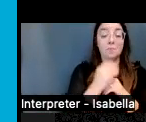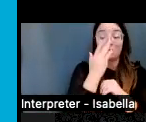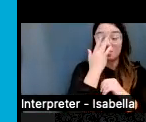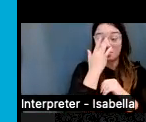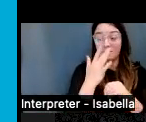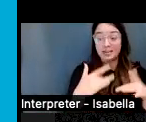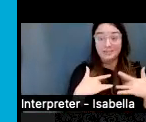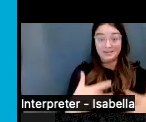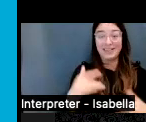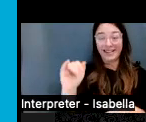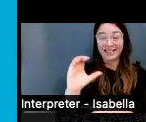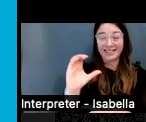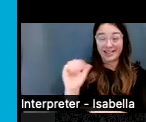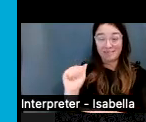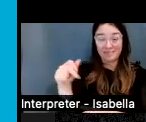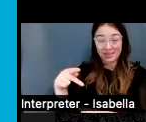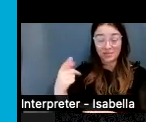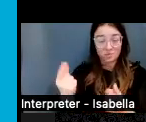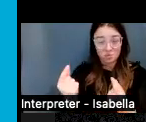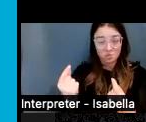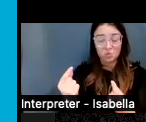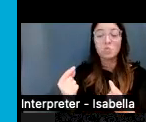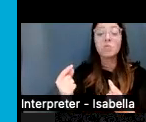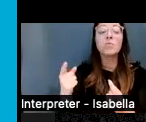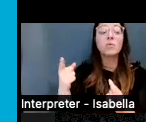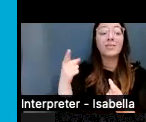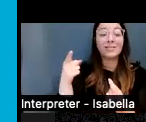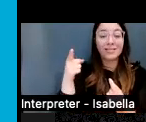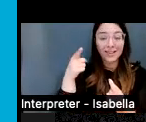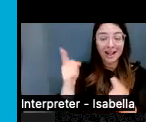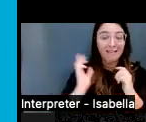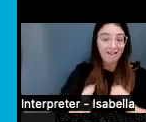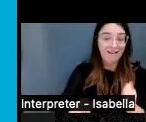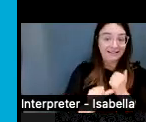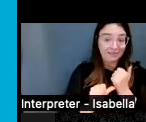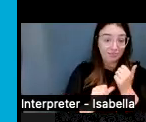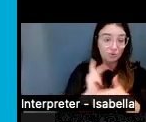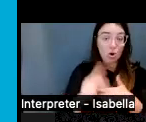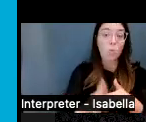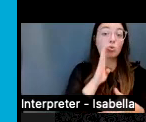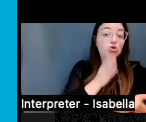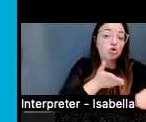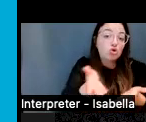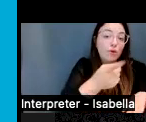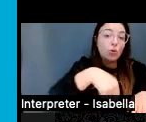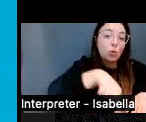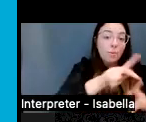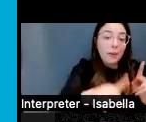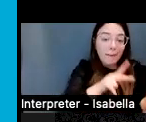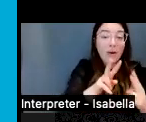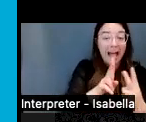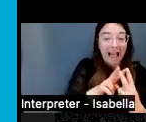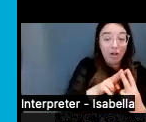Client Assistance Program does is it serves individuals who are either applying for or